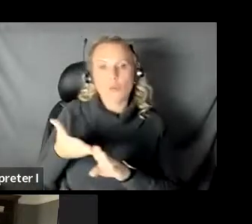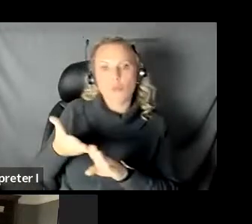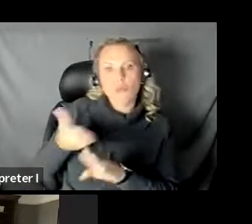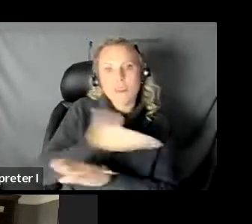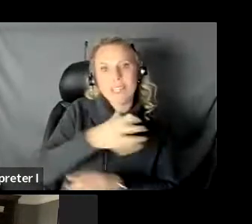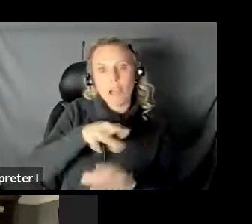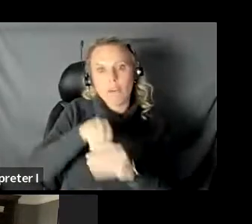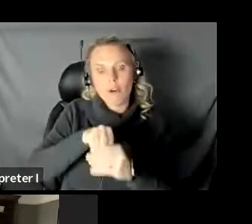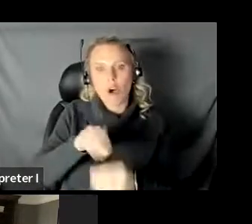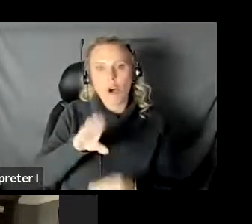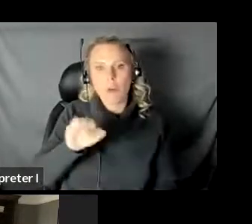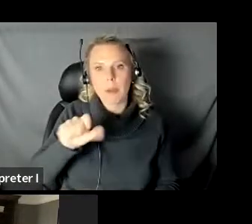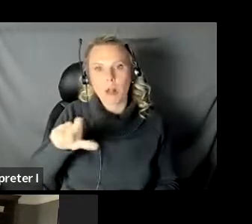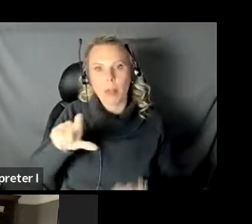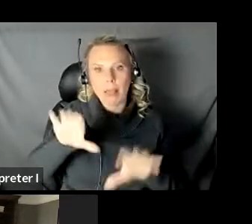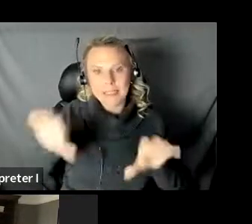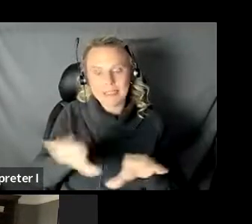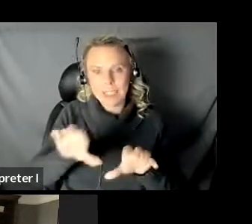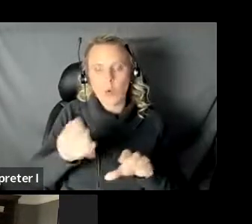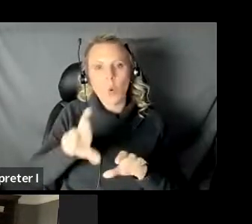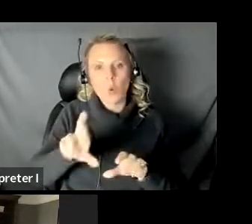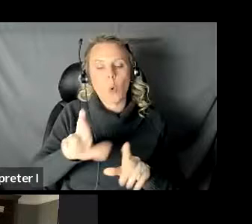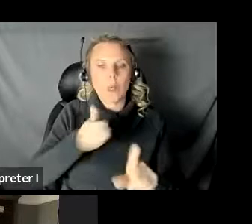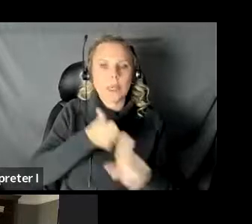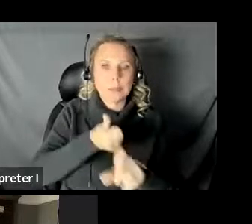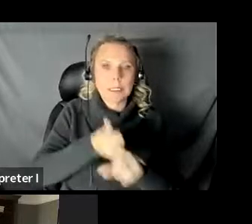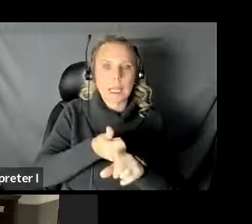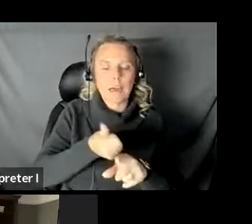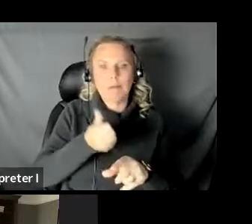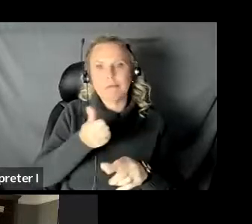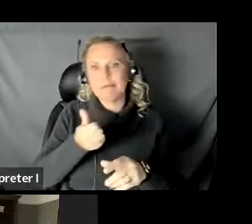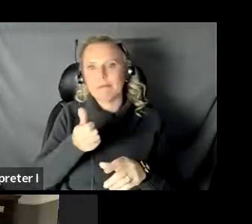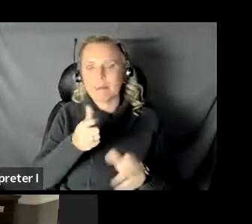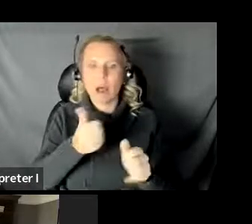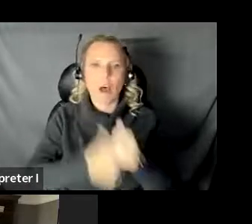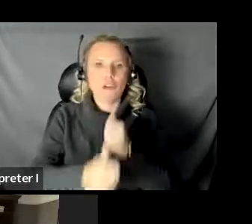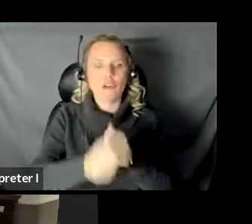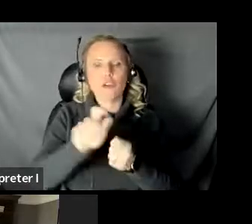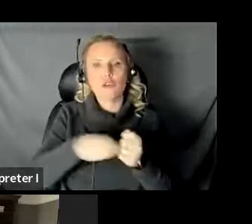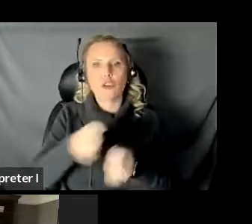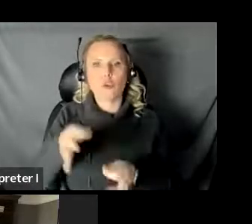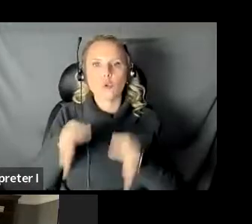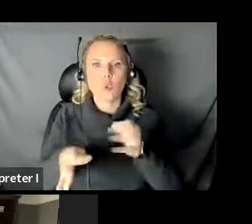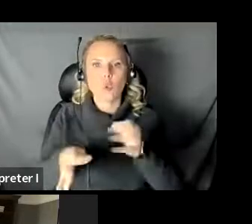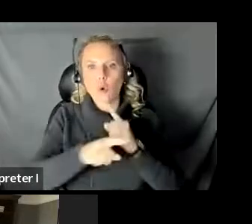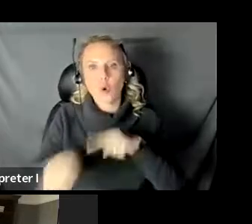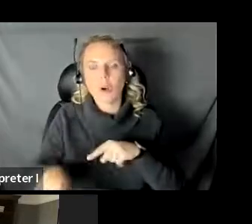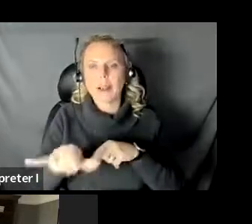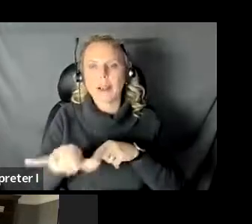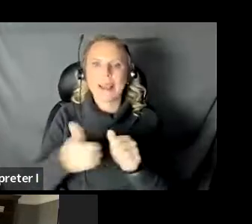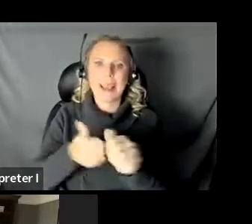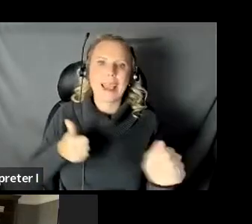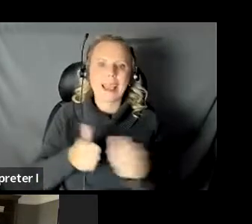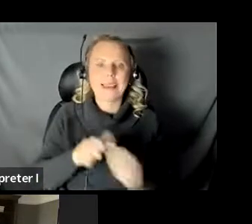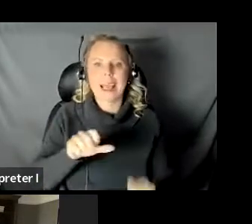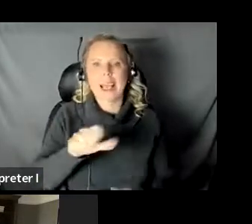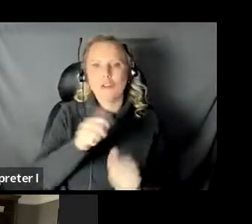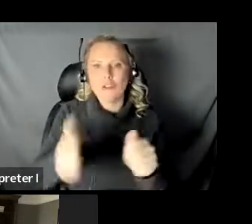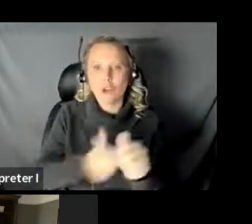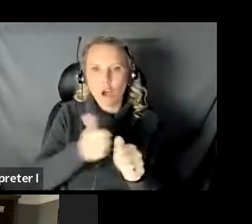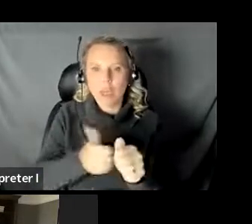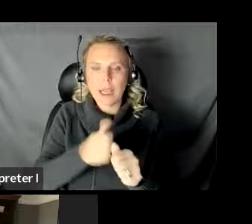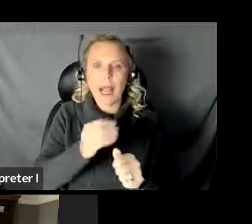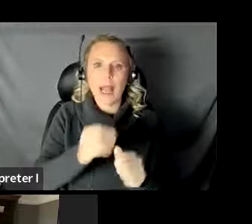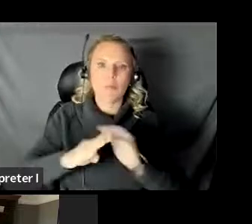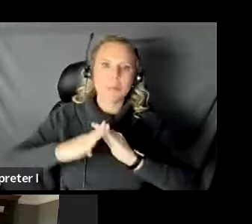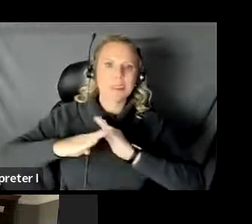previously involved in criminal activity or who are subject to certain court orders, including anti-stalking and civil protective